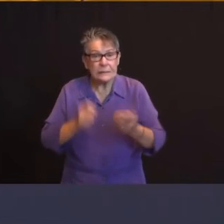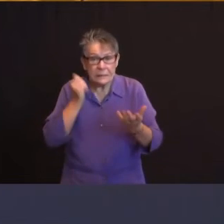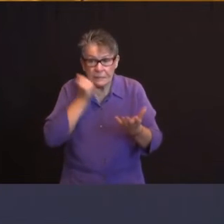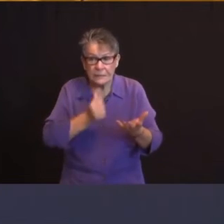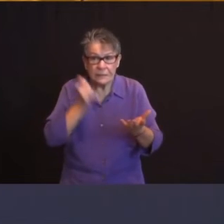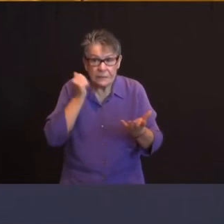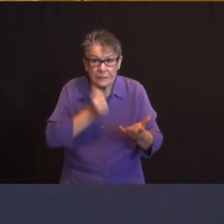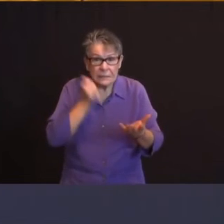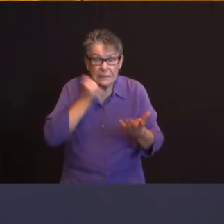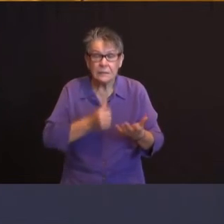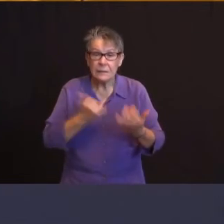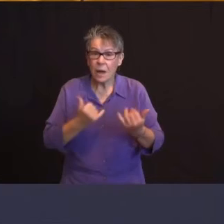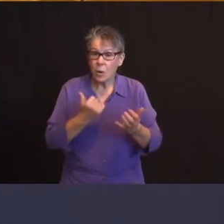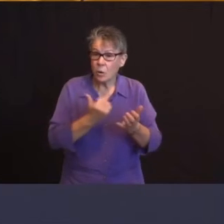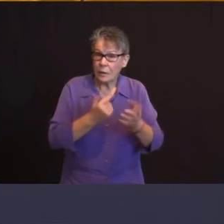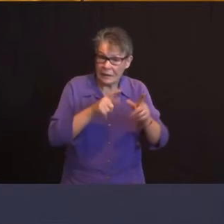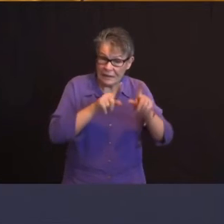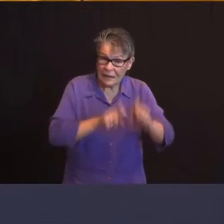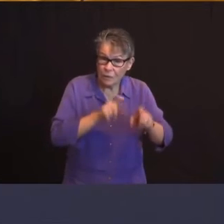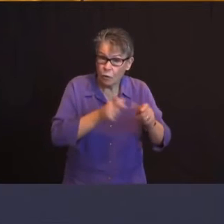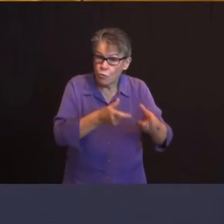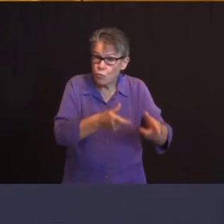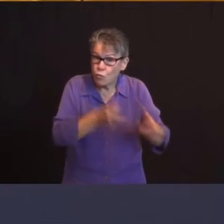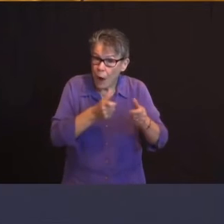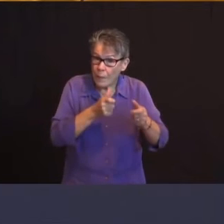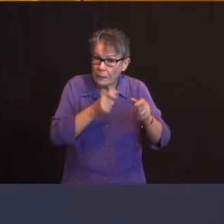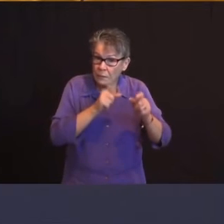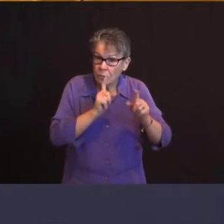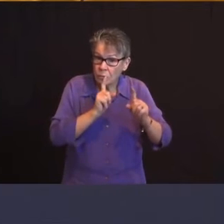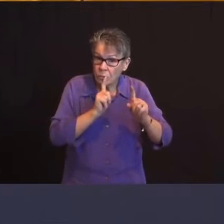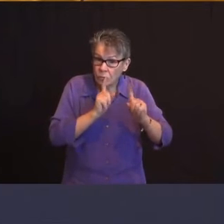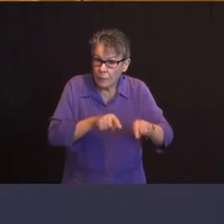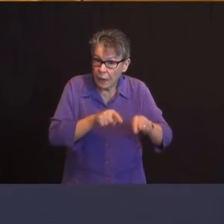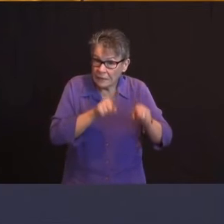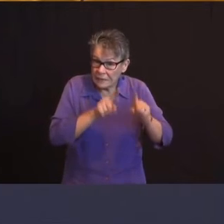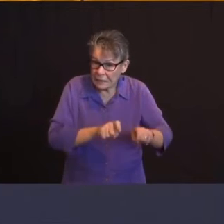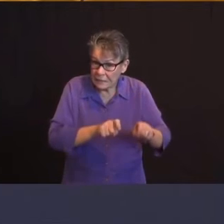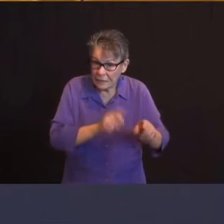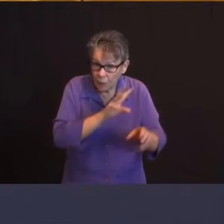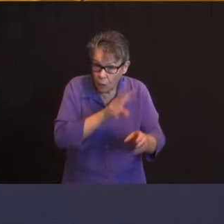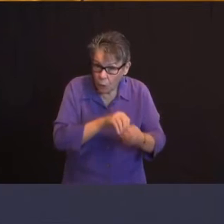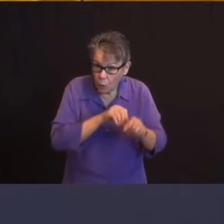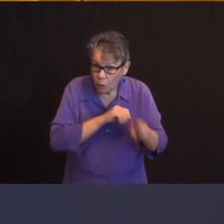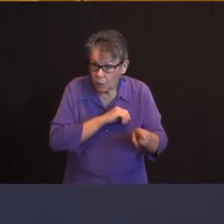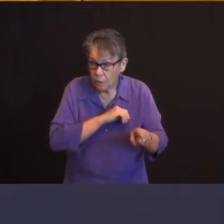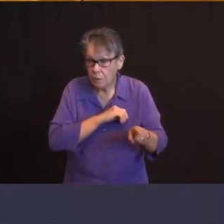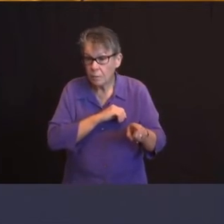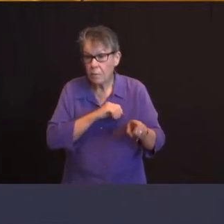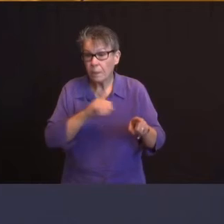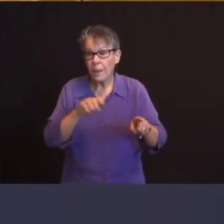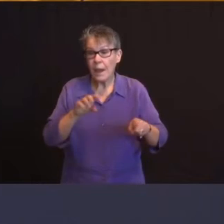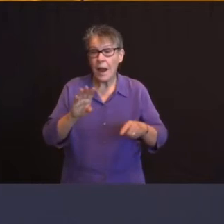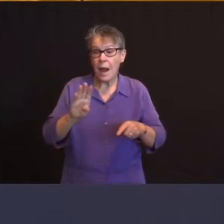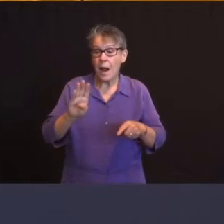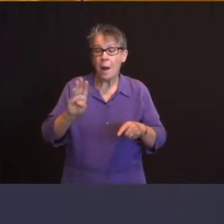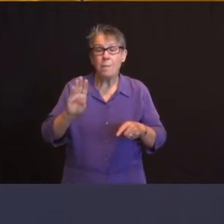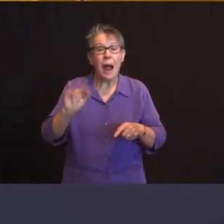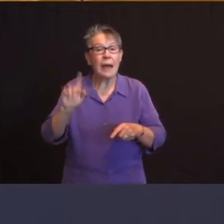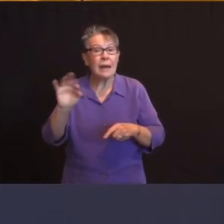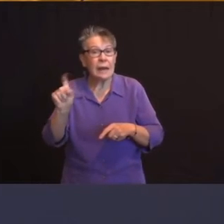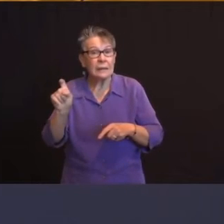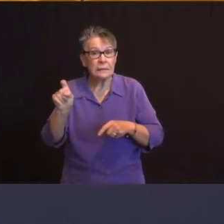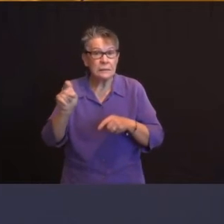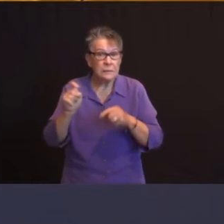daily data update? I believe the Binex Now, the Abbott Lab test, is not being